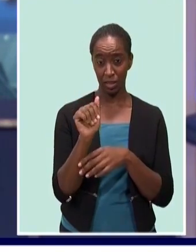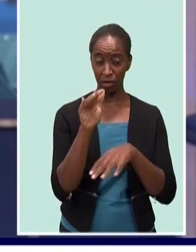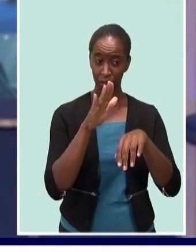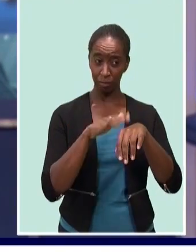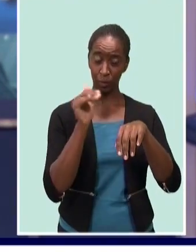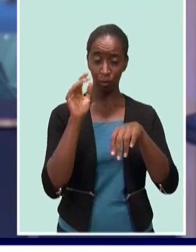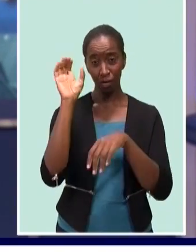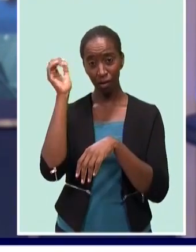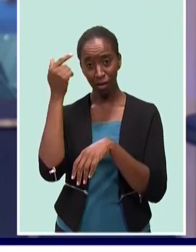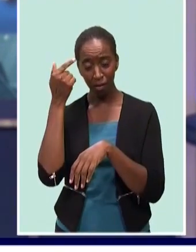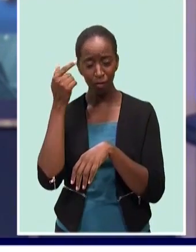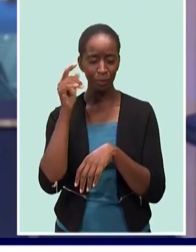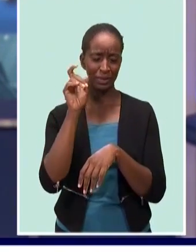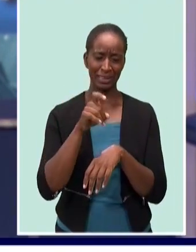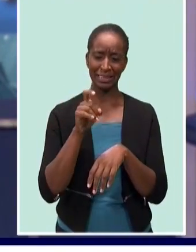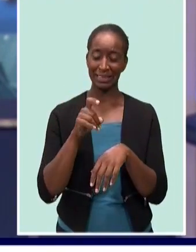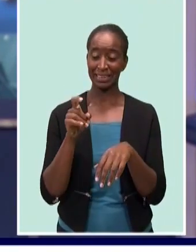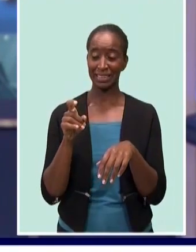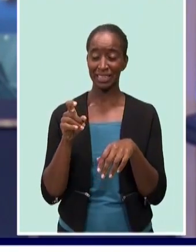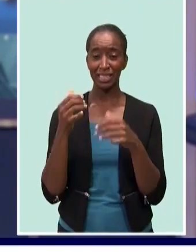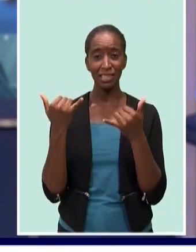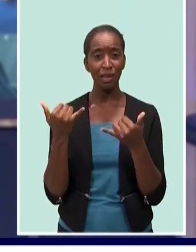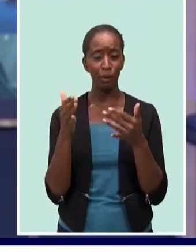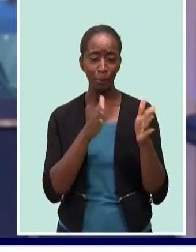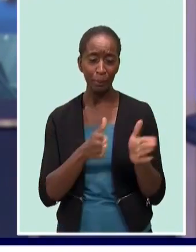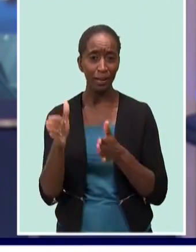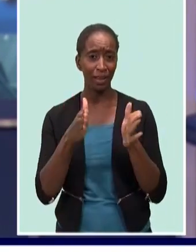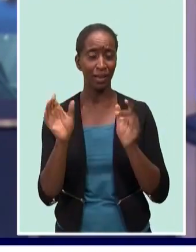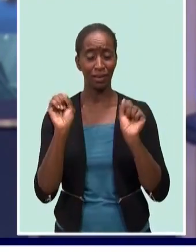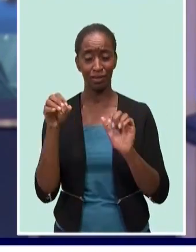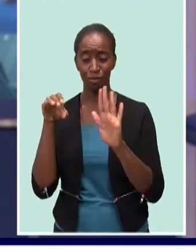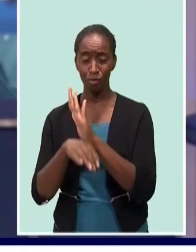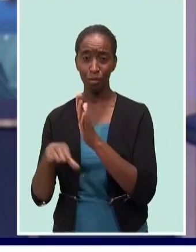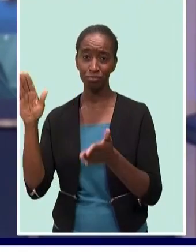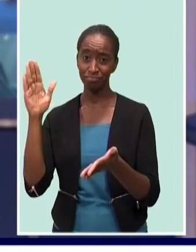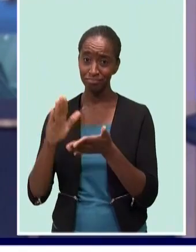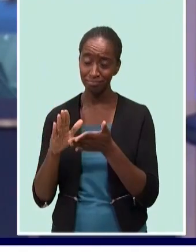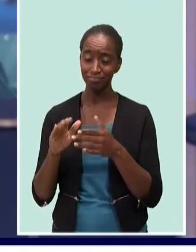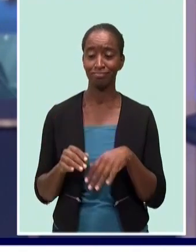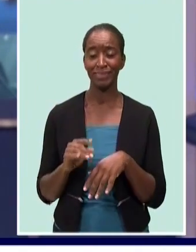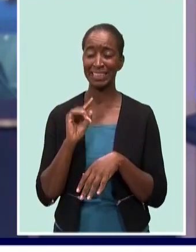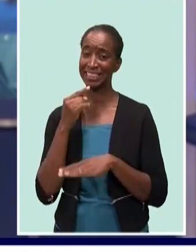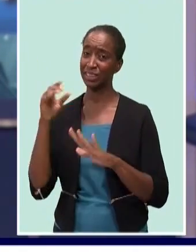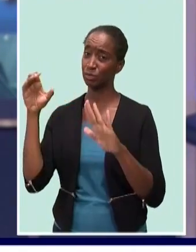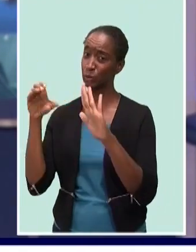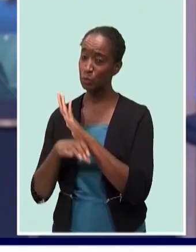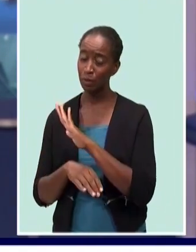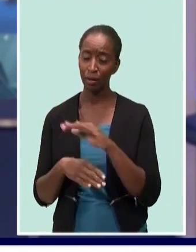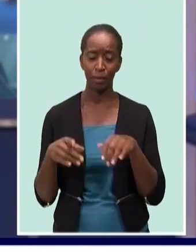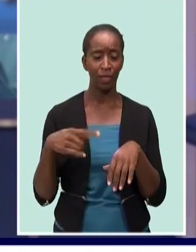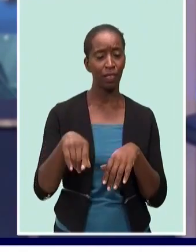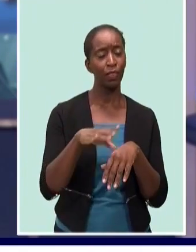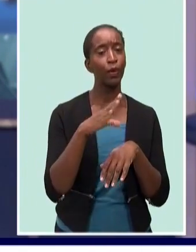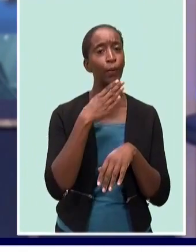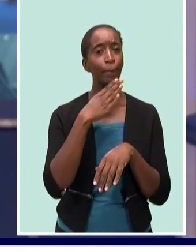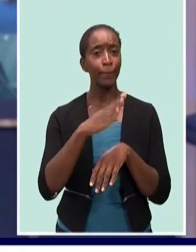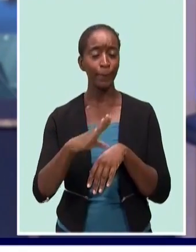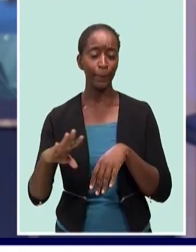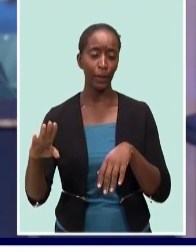Executive Officer, Senator Rudy Grant, says that serious crime and beach harassment remain a cause for concern for hoteliers. Senator Grant says